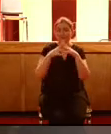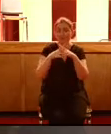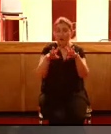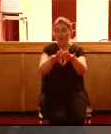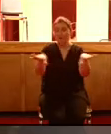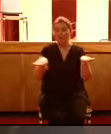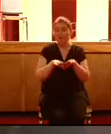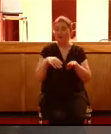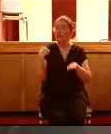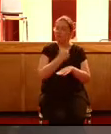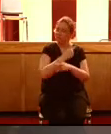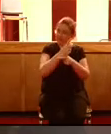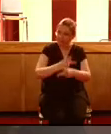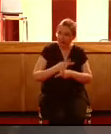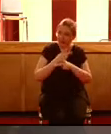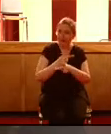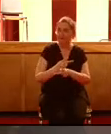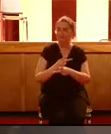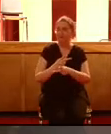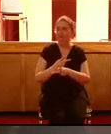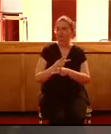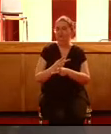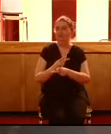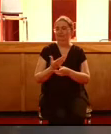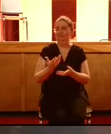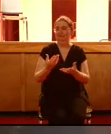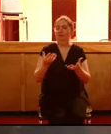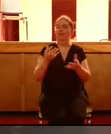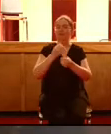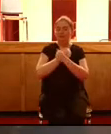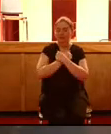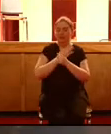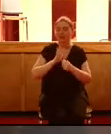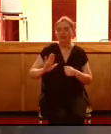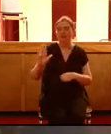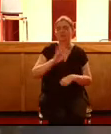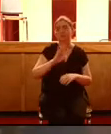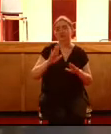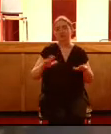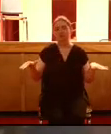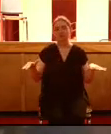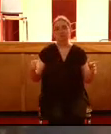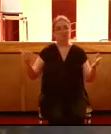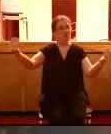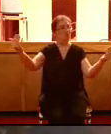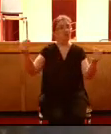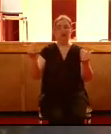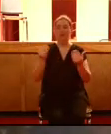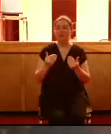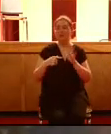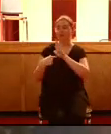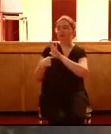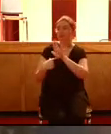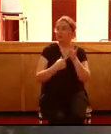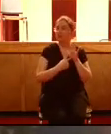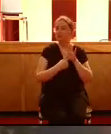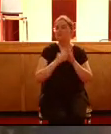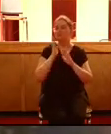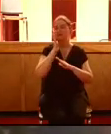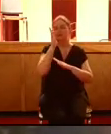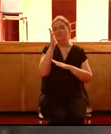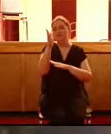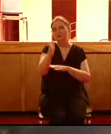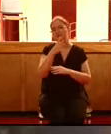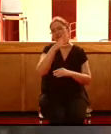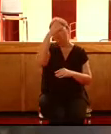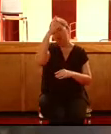We love your kids. Bring them in and show them that. And I think eventually you start to get more buy-in from the